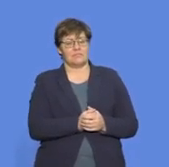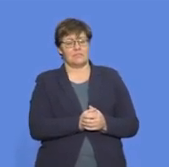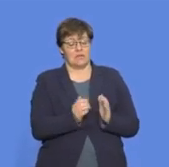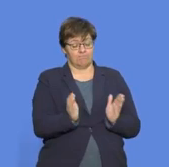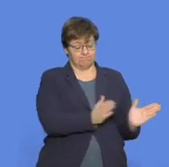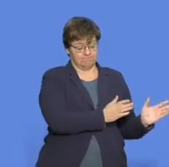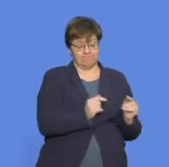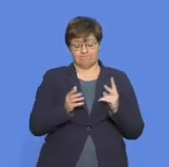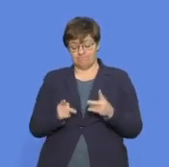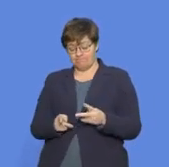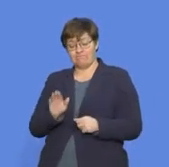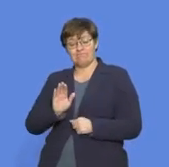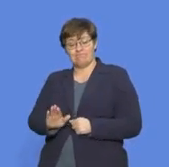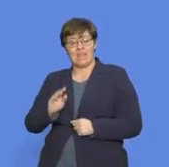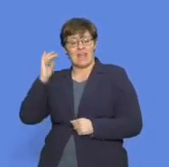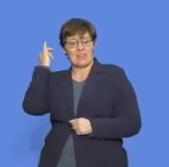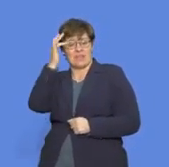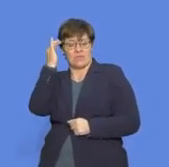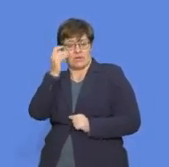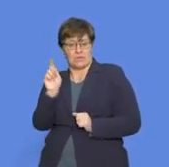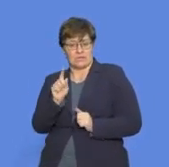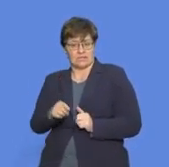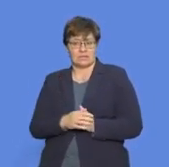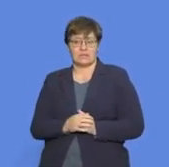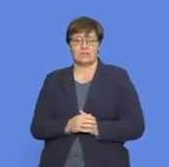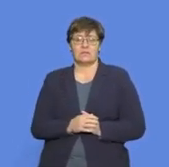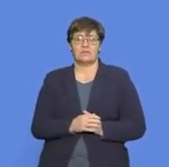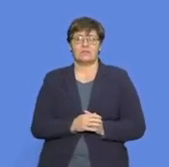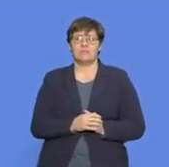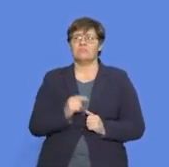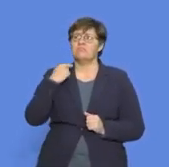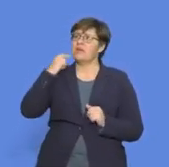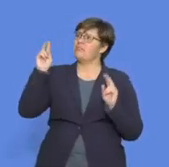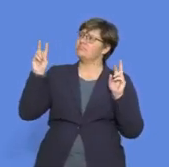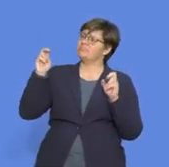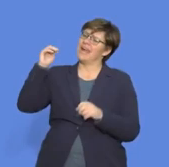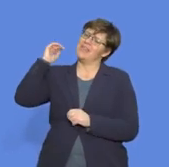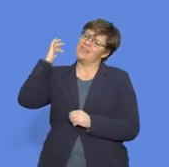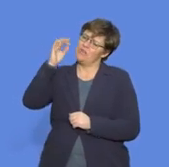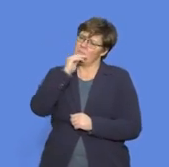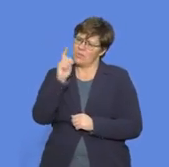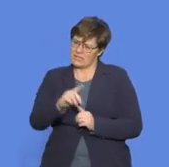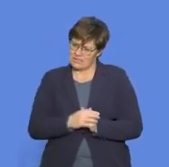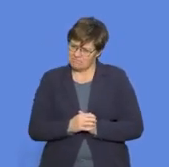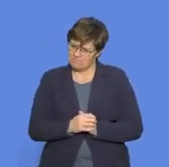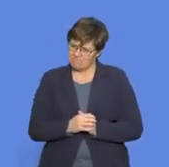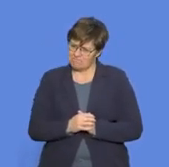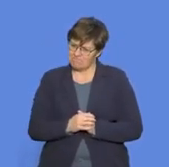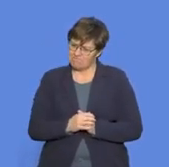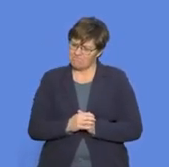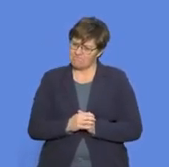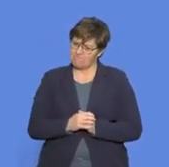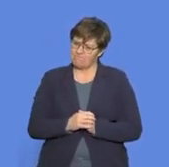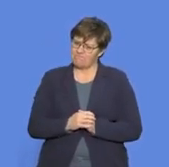right, now what is a theory? So we're going to have a look at the definition of a theory. And basically what a theory is